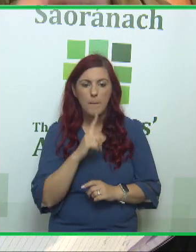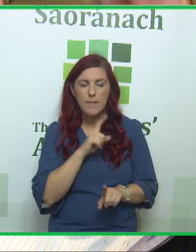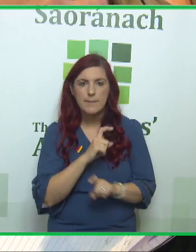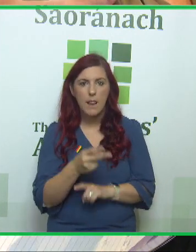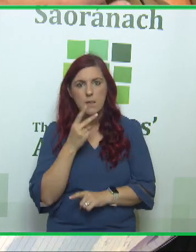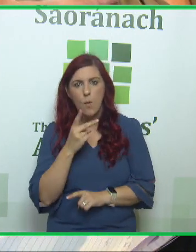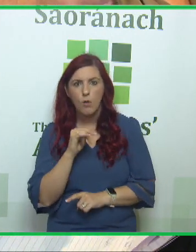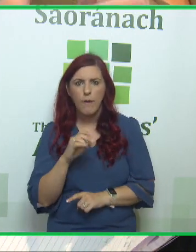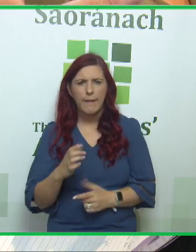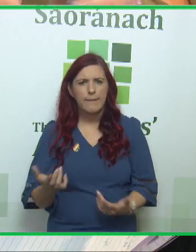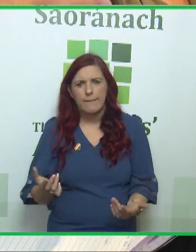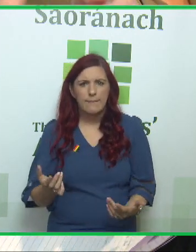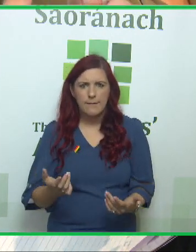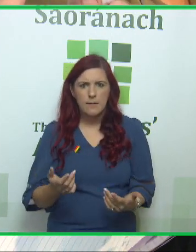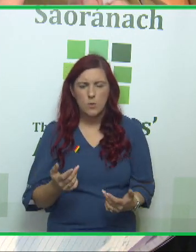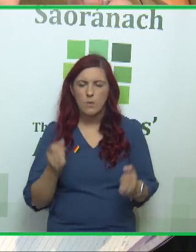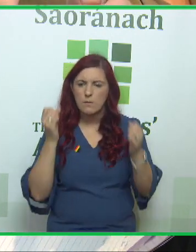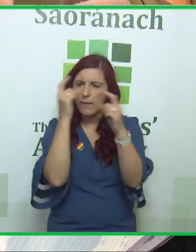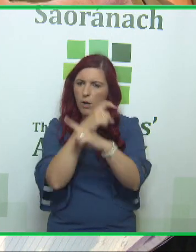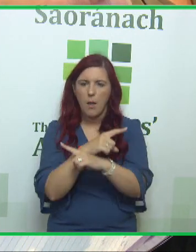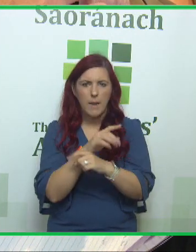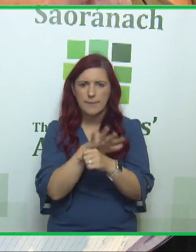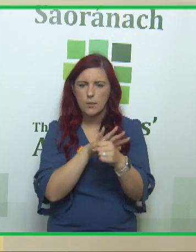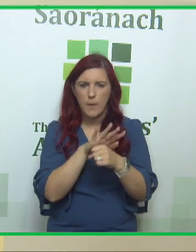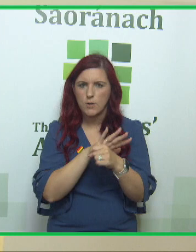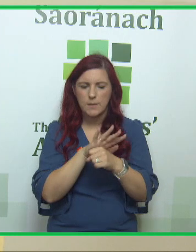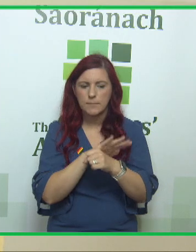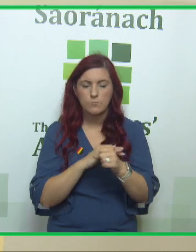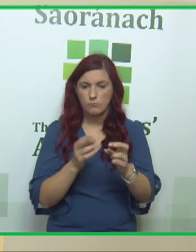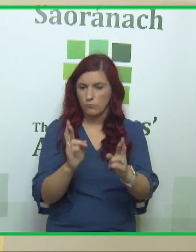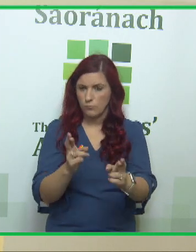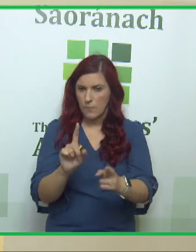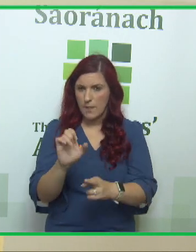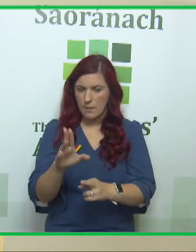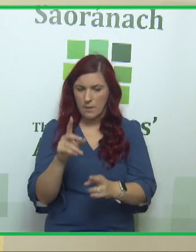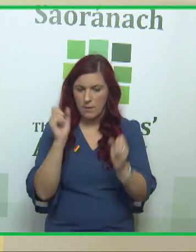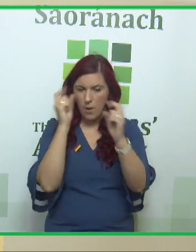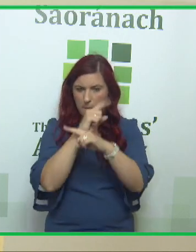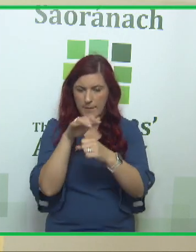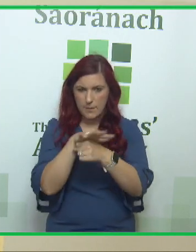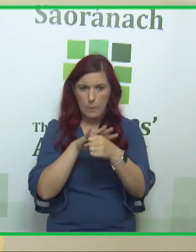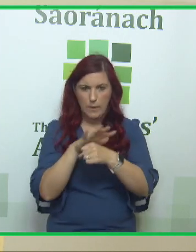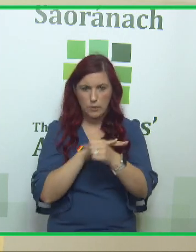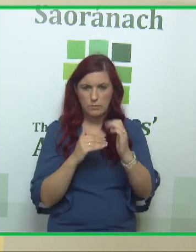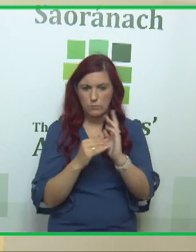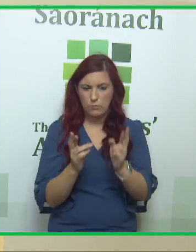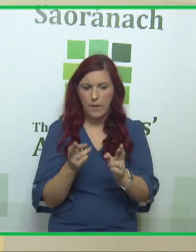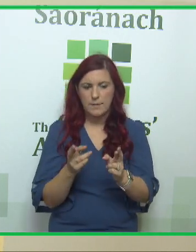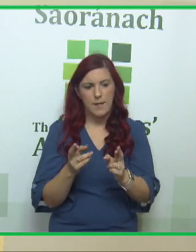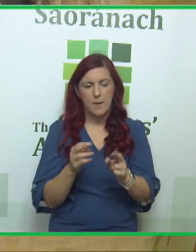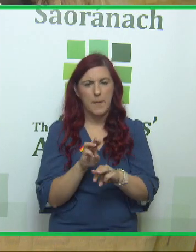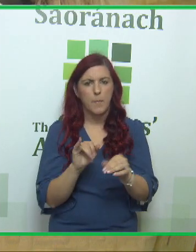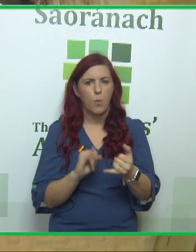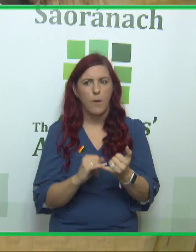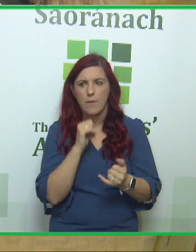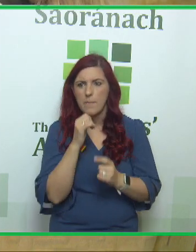lot. It's so complex and so sort of that. And Daniel, it is, isn't it, really, really complicated? And perhaps for people who have not been affected